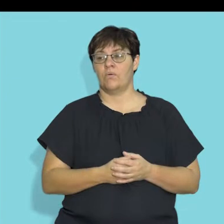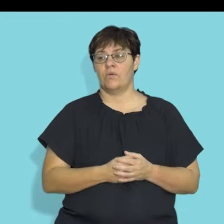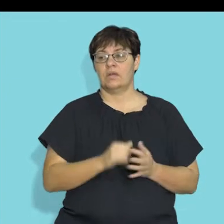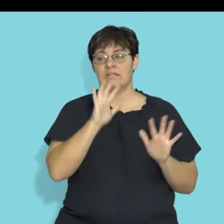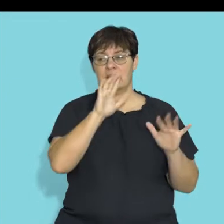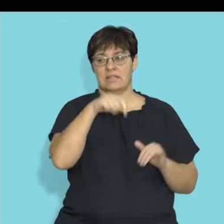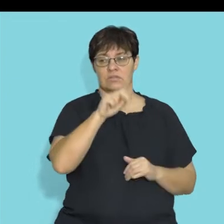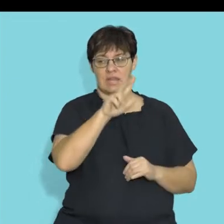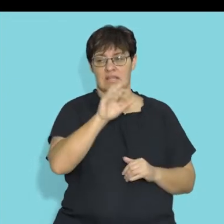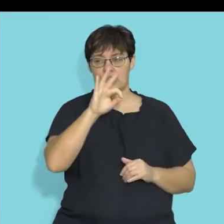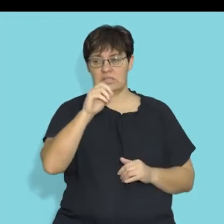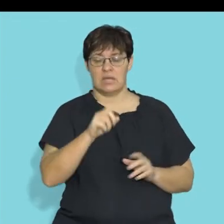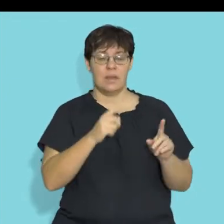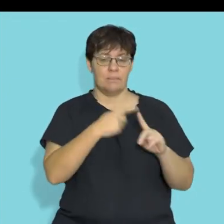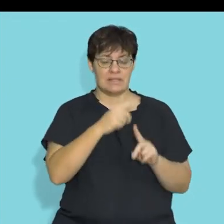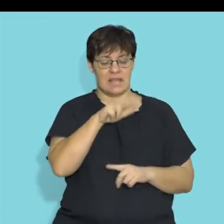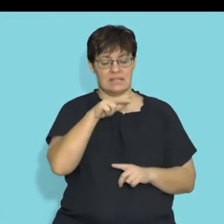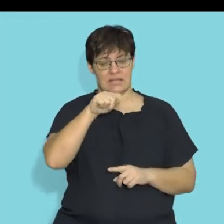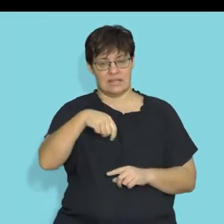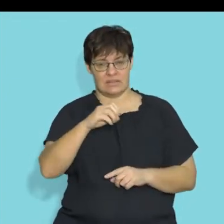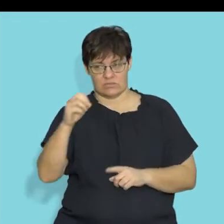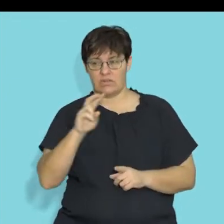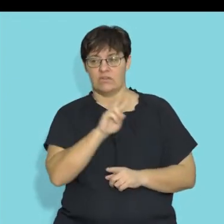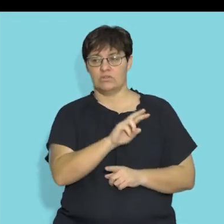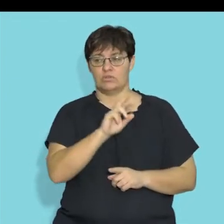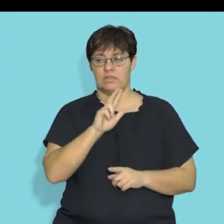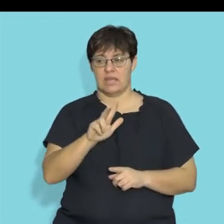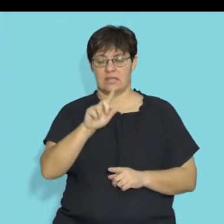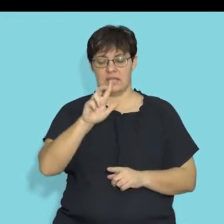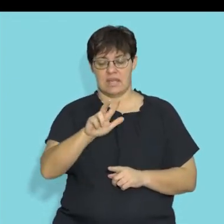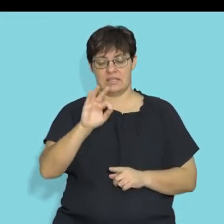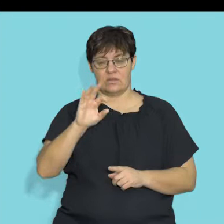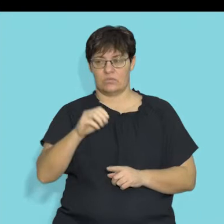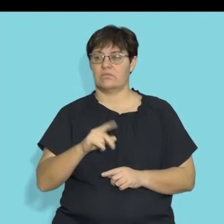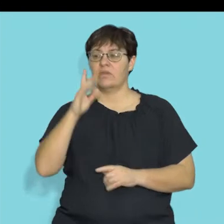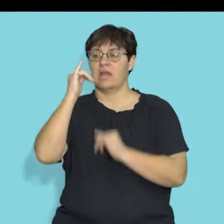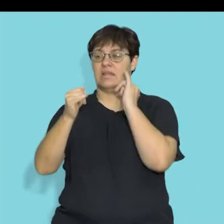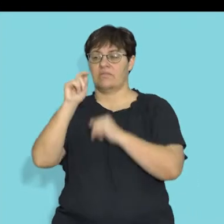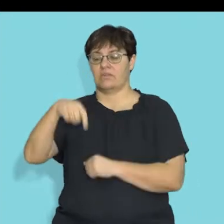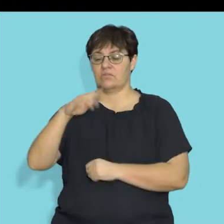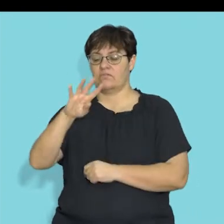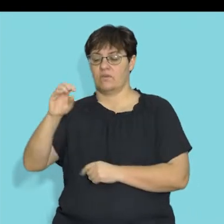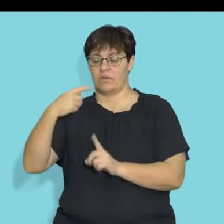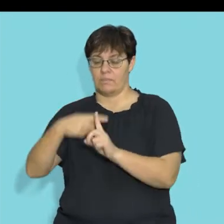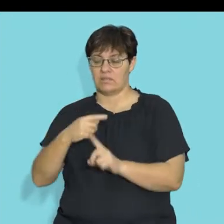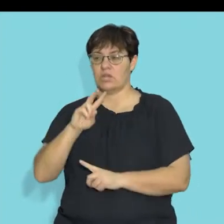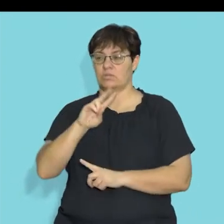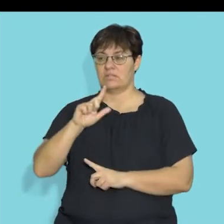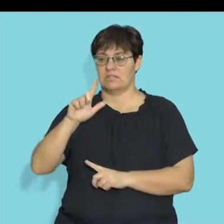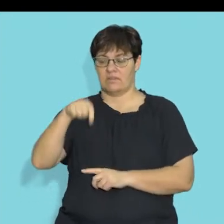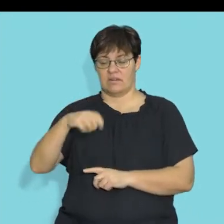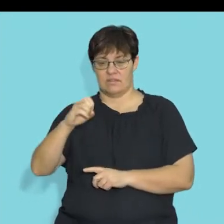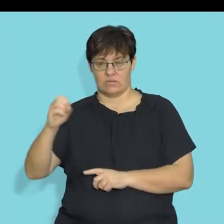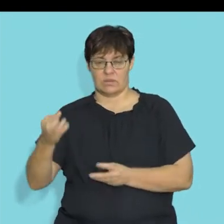add 10,830 plus your 18,000 will give you 28,830, 11,400 plus